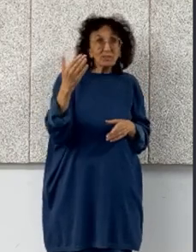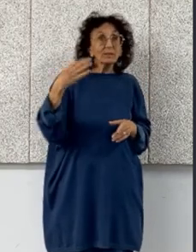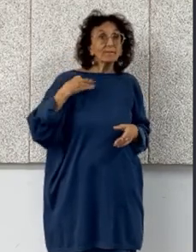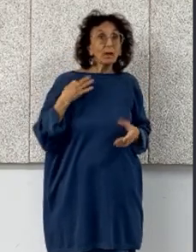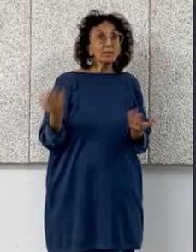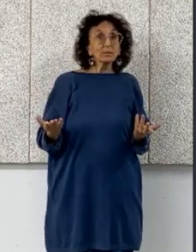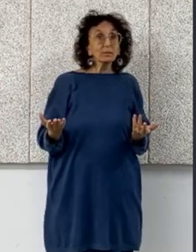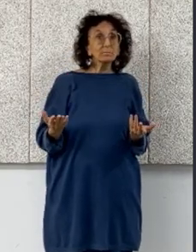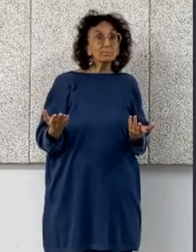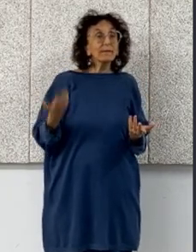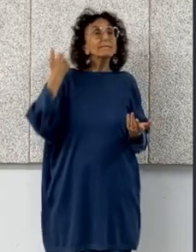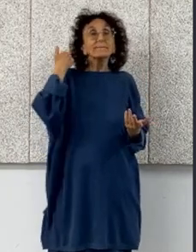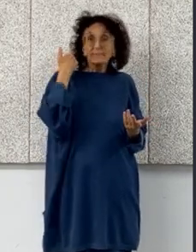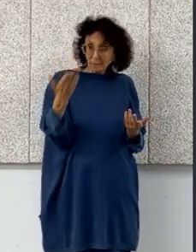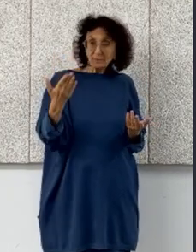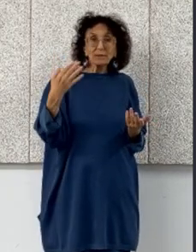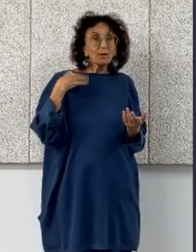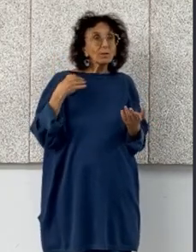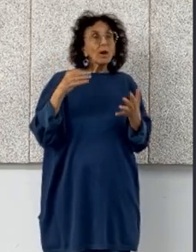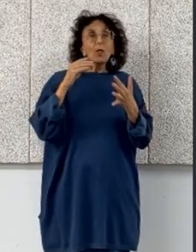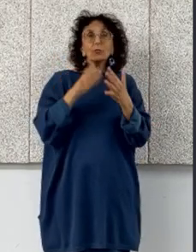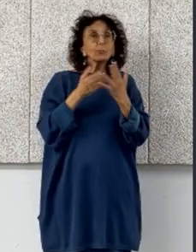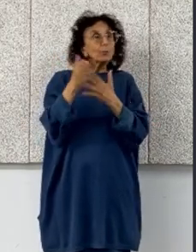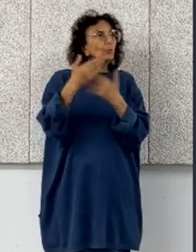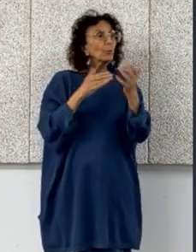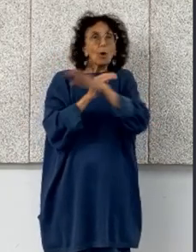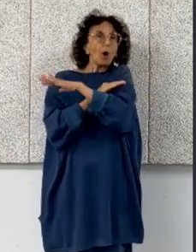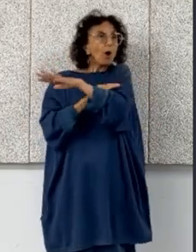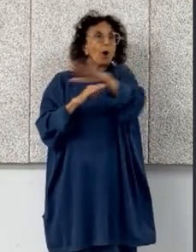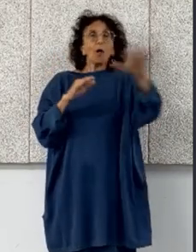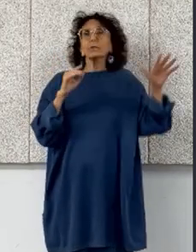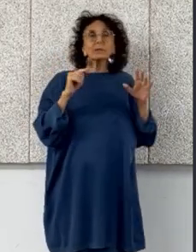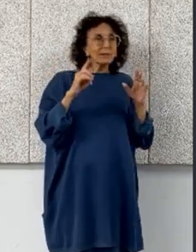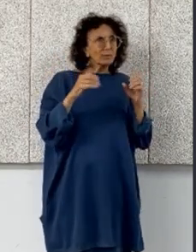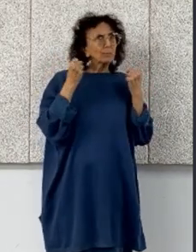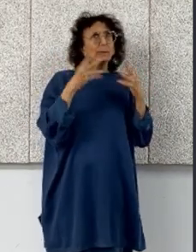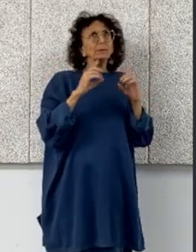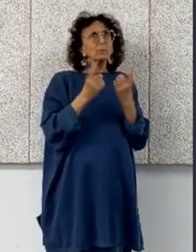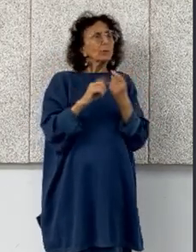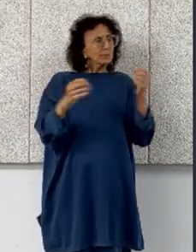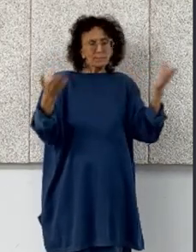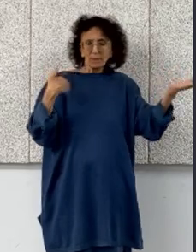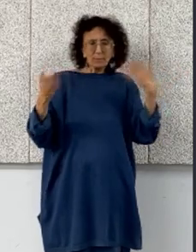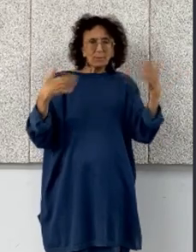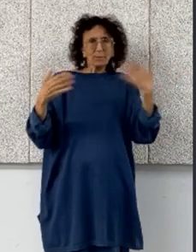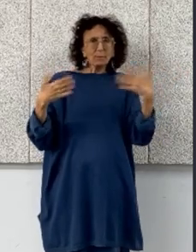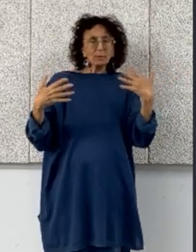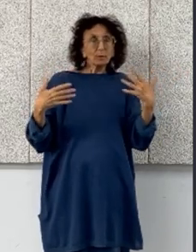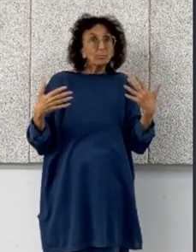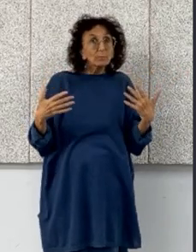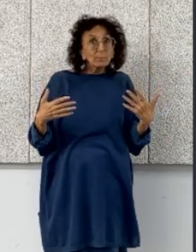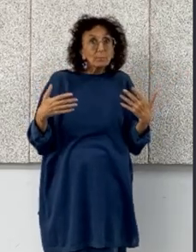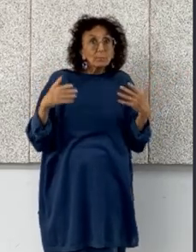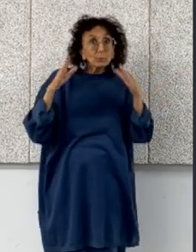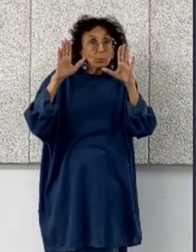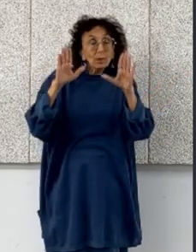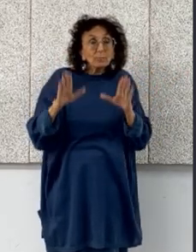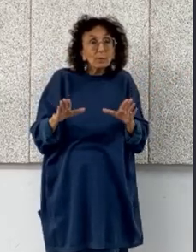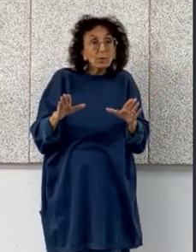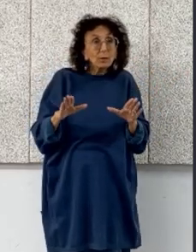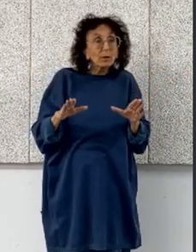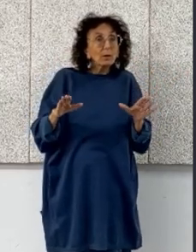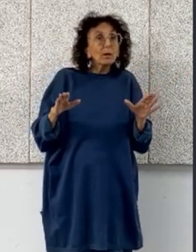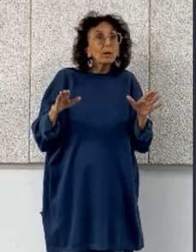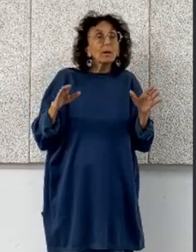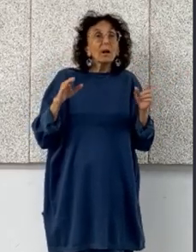Across every department of the organization. Wow. And it was phenomenal. And it all came